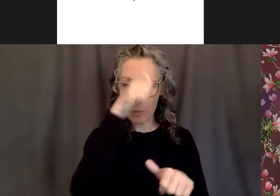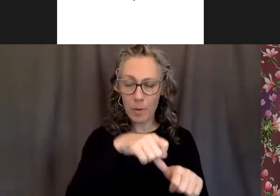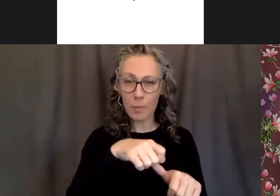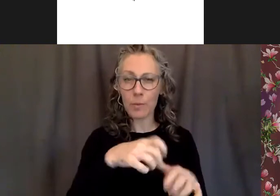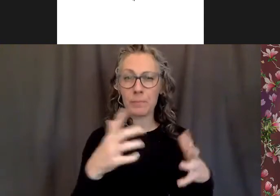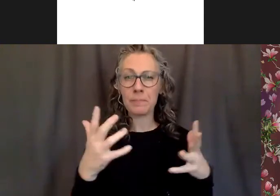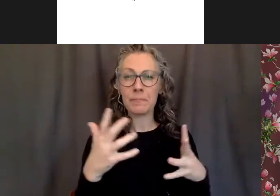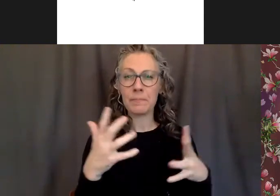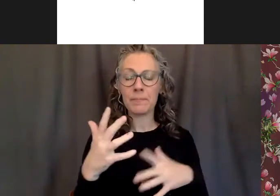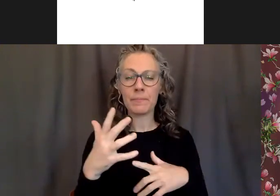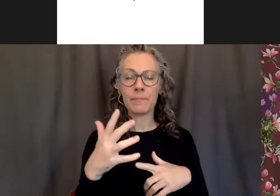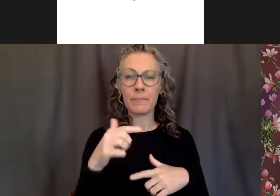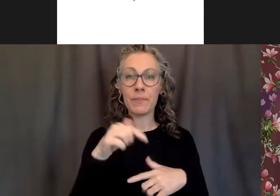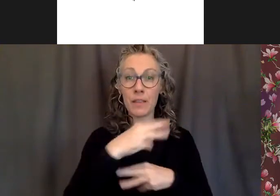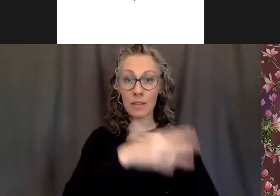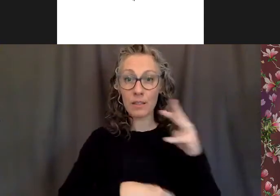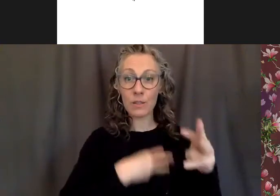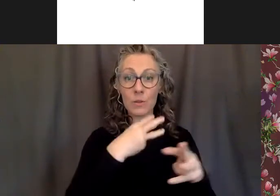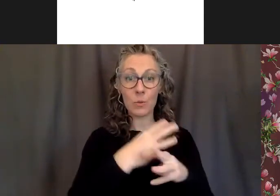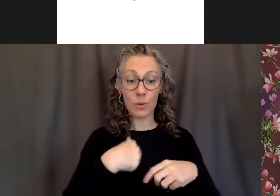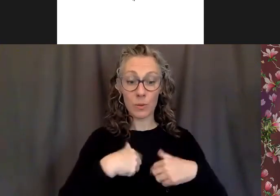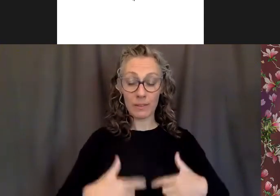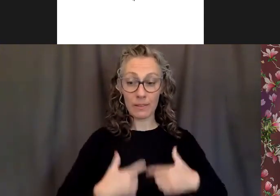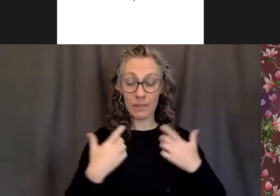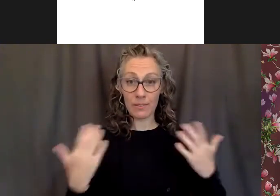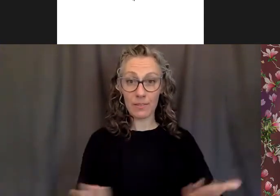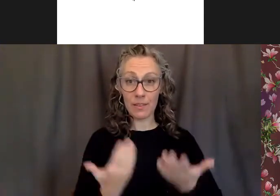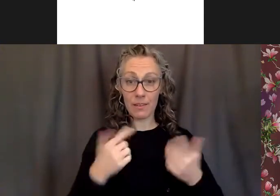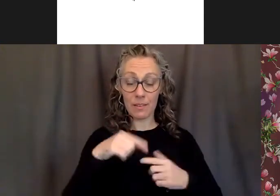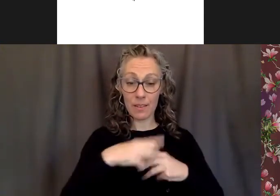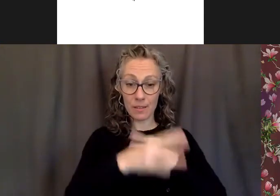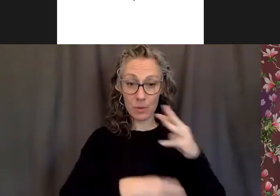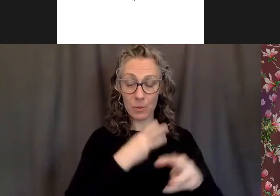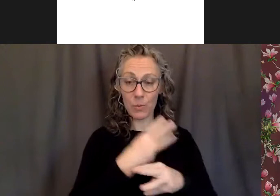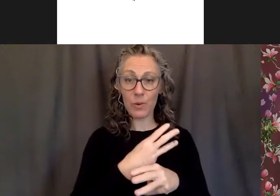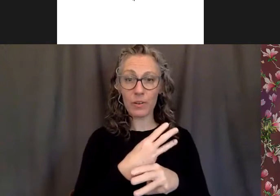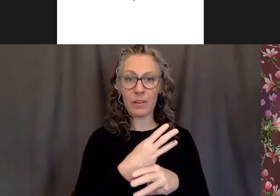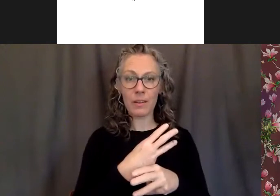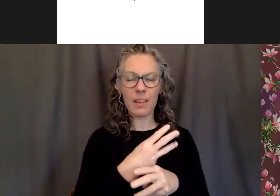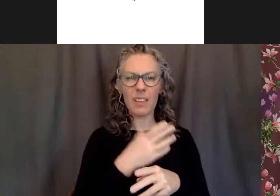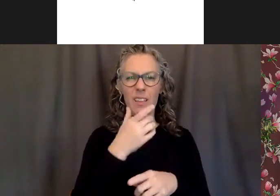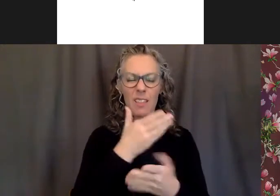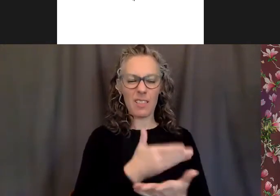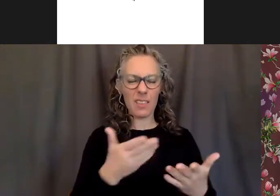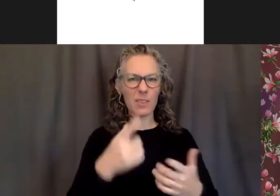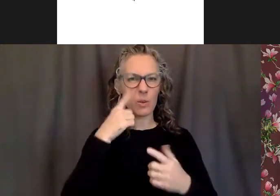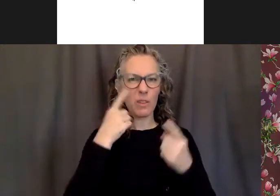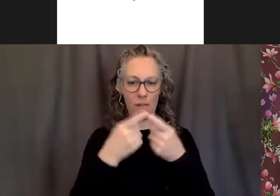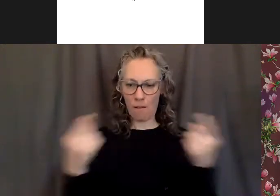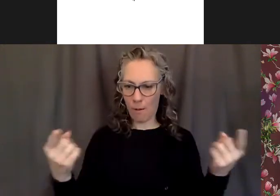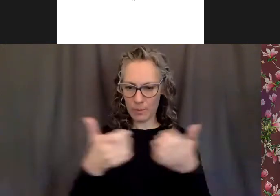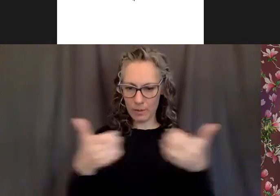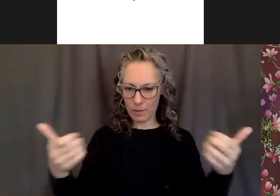that in this world that we live in, things that seem to be mutually exclusive and opposites are